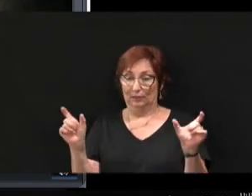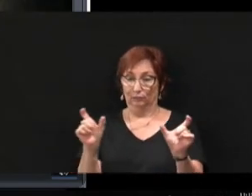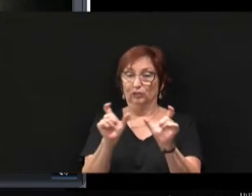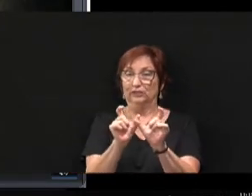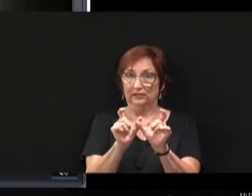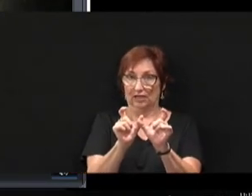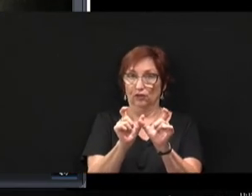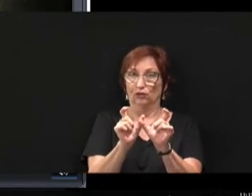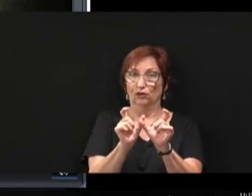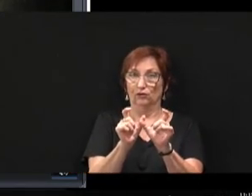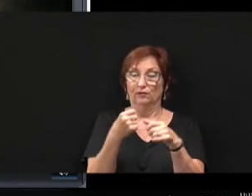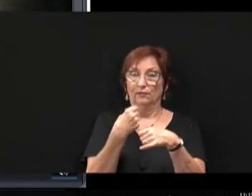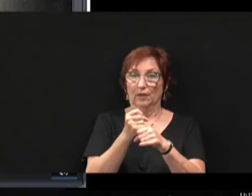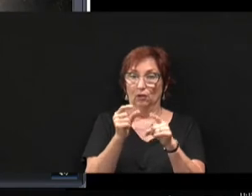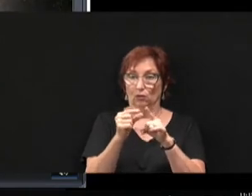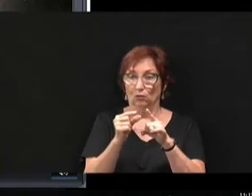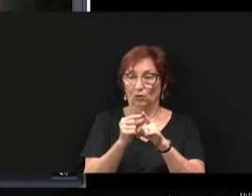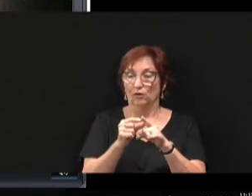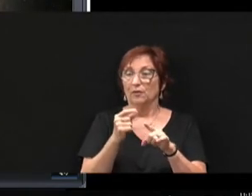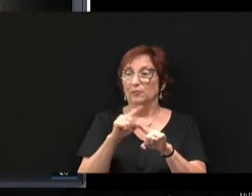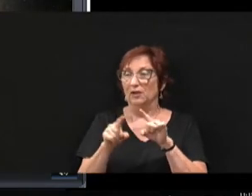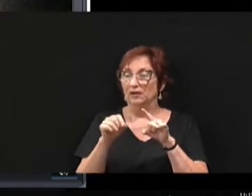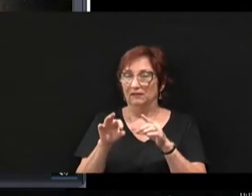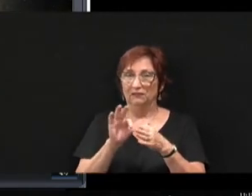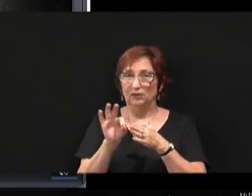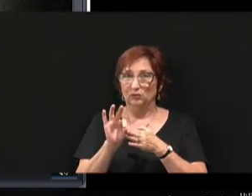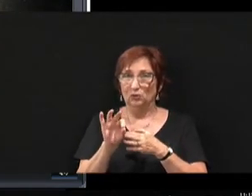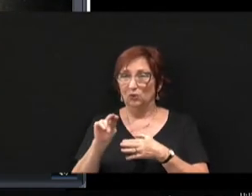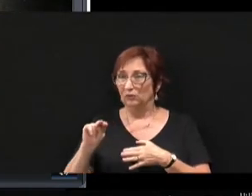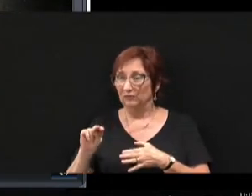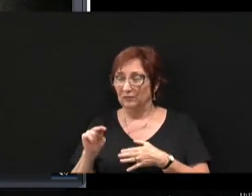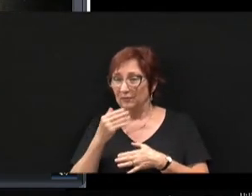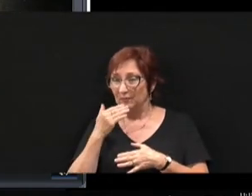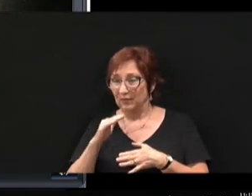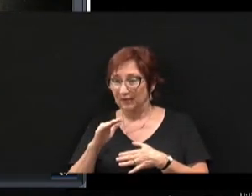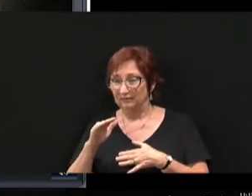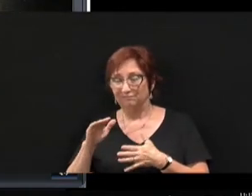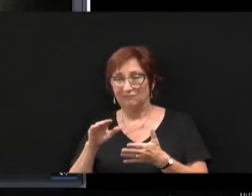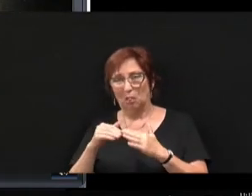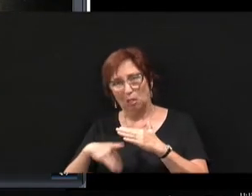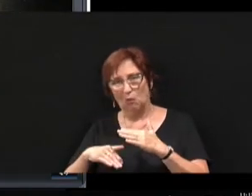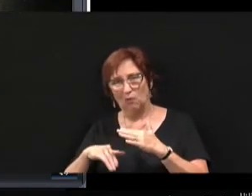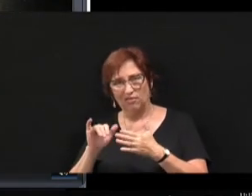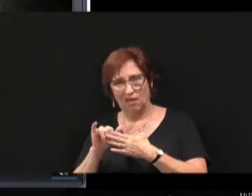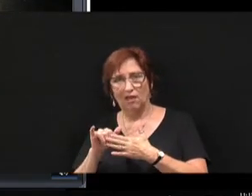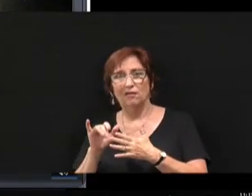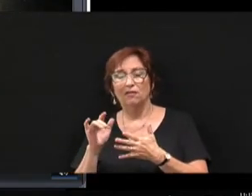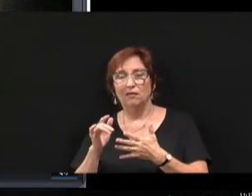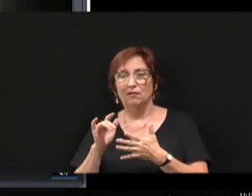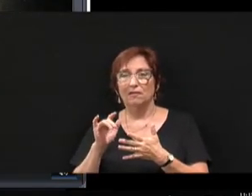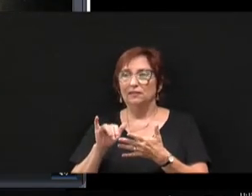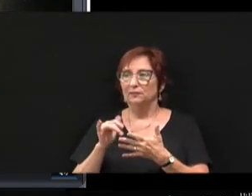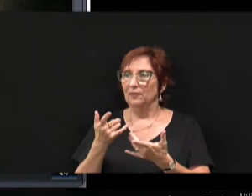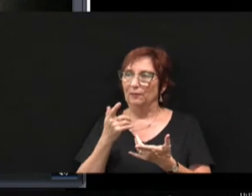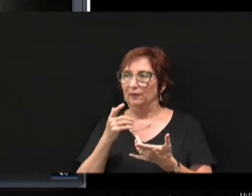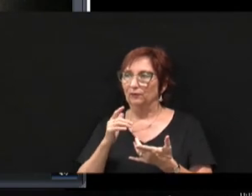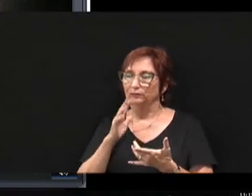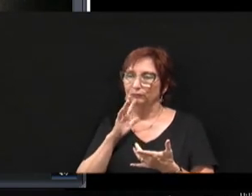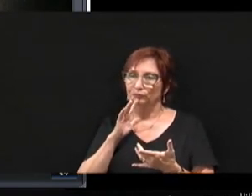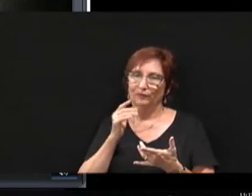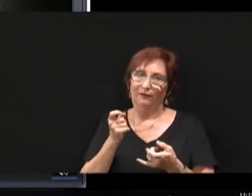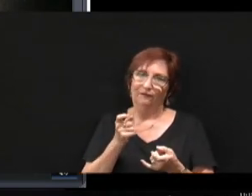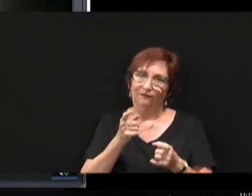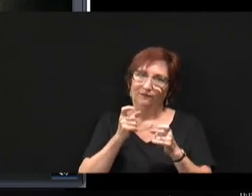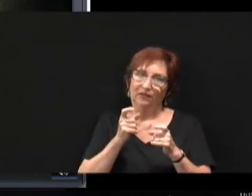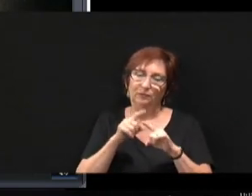one, you're going to go to compound word blending. Now, this might be a little fast, but I'm not going to give